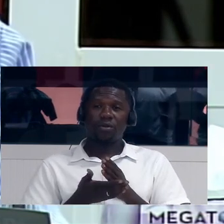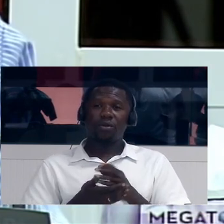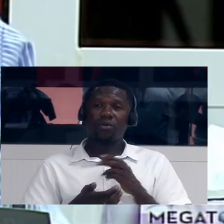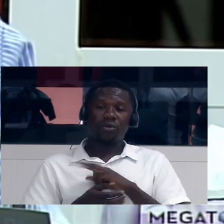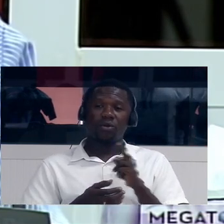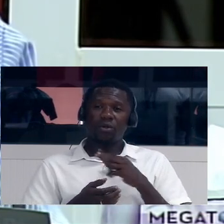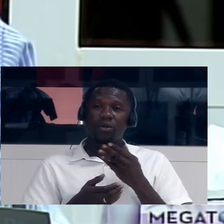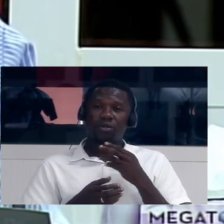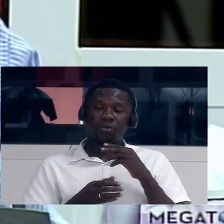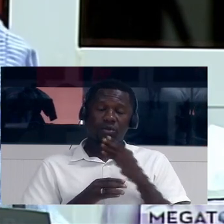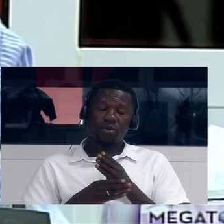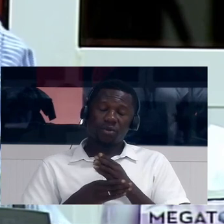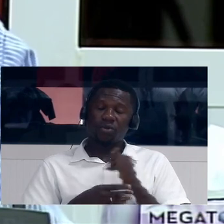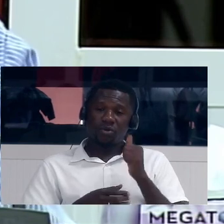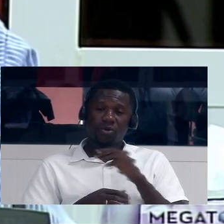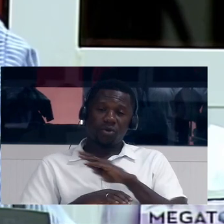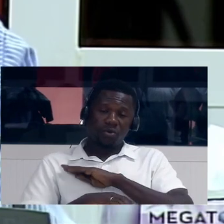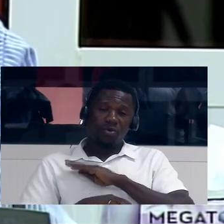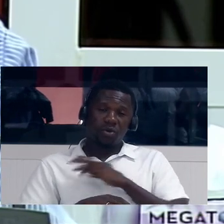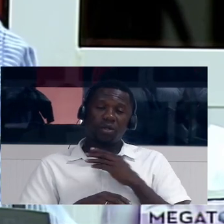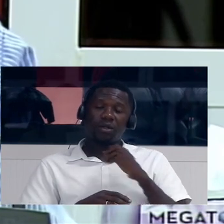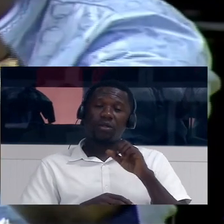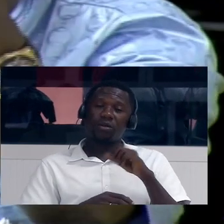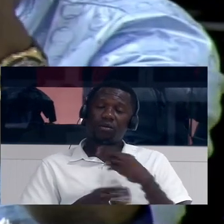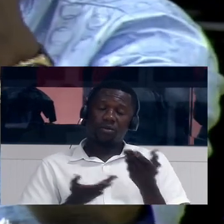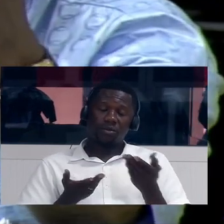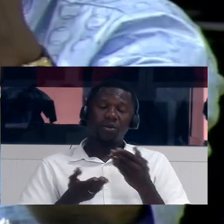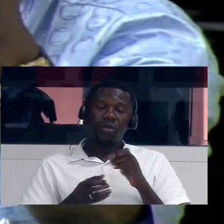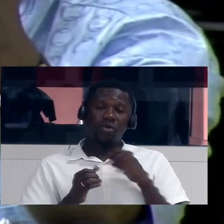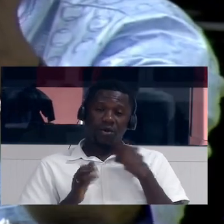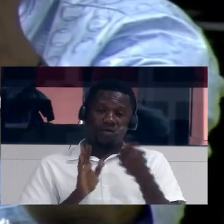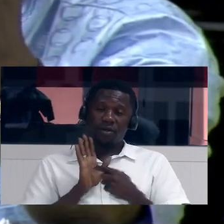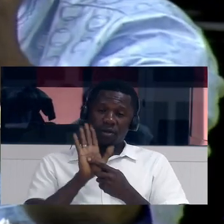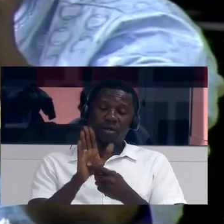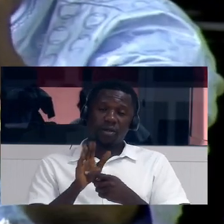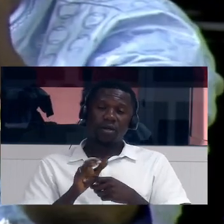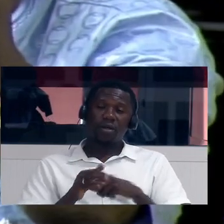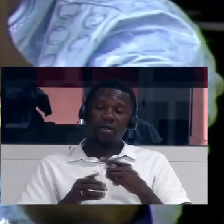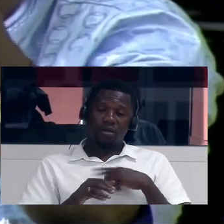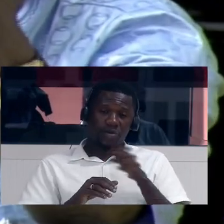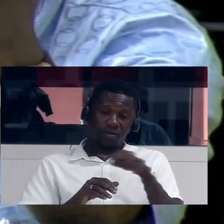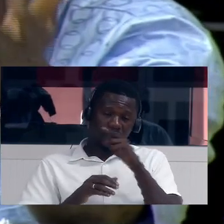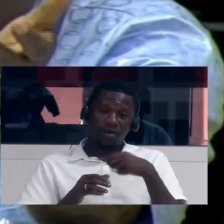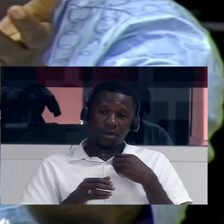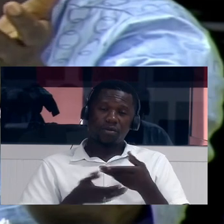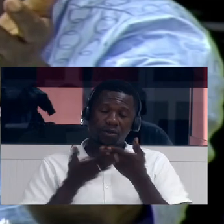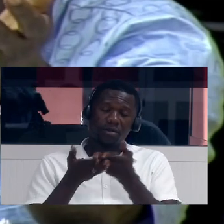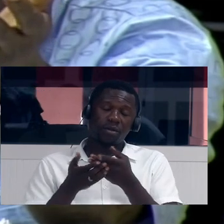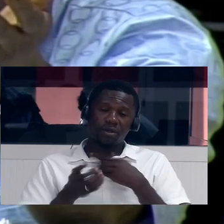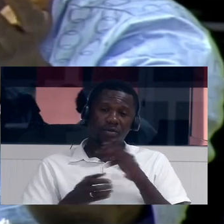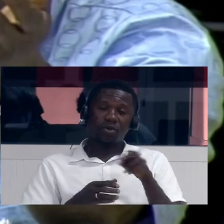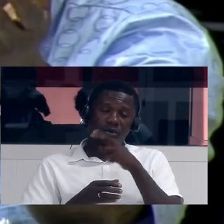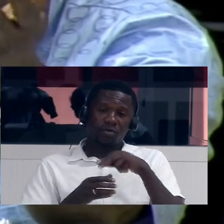But it's not insubordination. It is also insubordination. Never mind. You have identified an offense that would have been committed, that would be disobedience